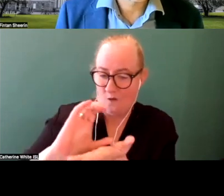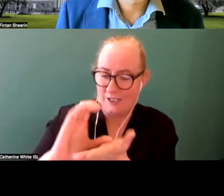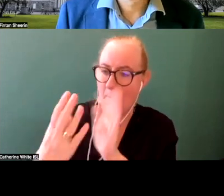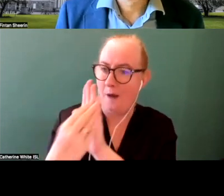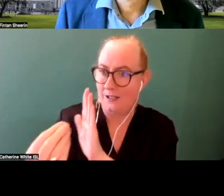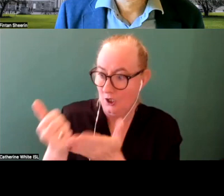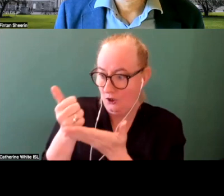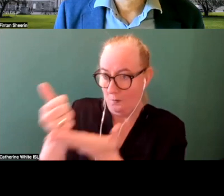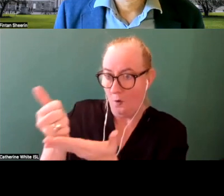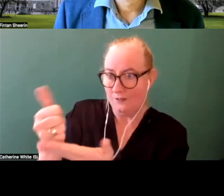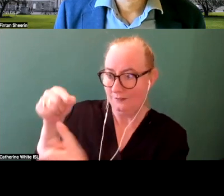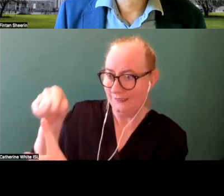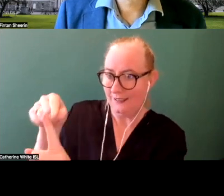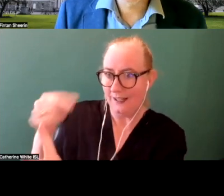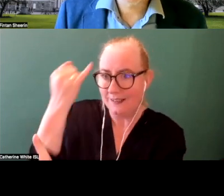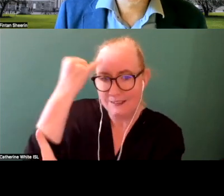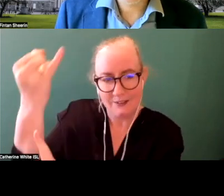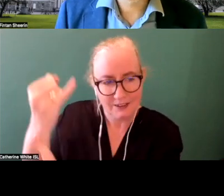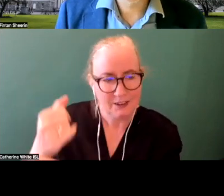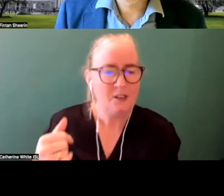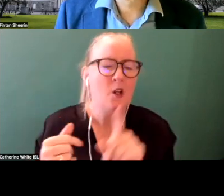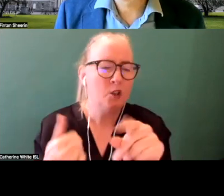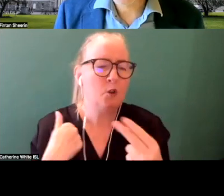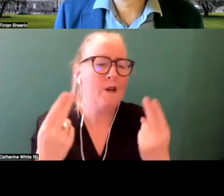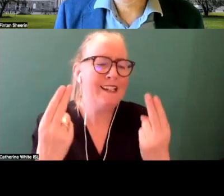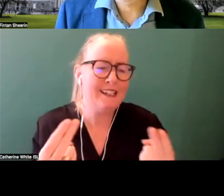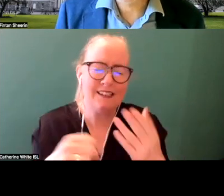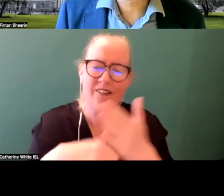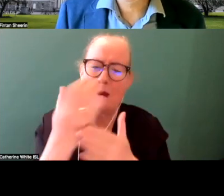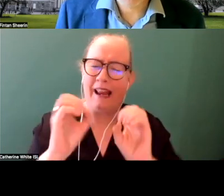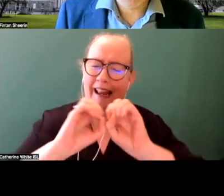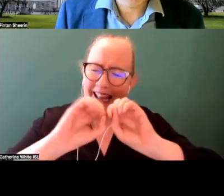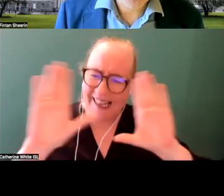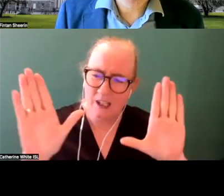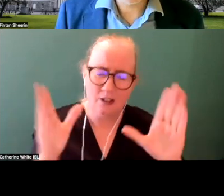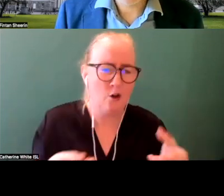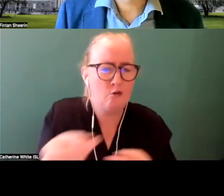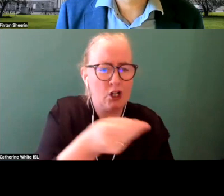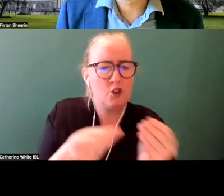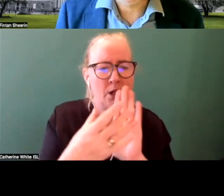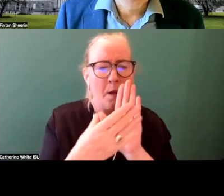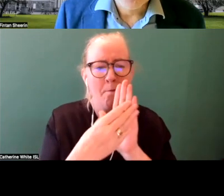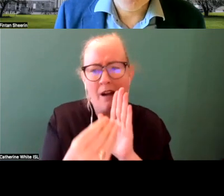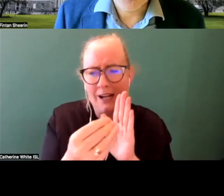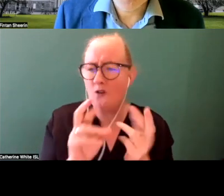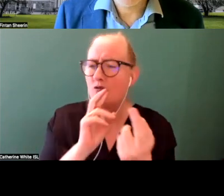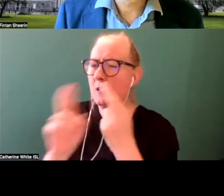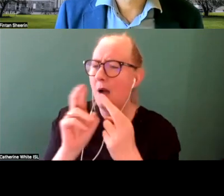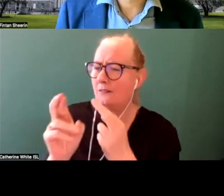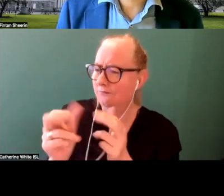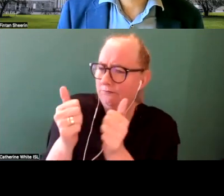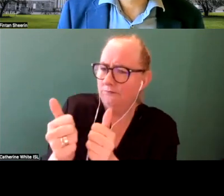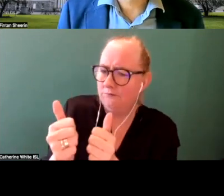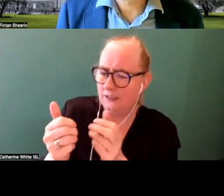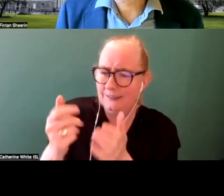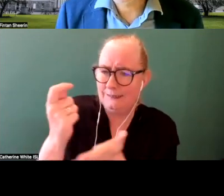that. We need to develop clear resource models that can respond in a timely manner, therefore, to the changing needs